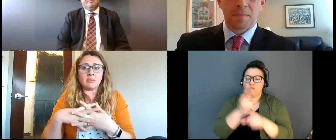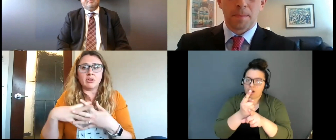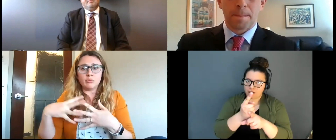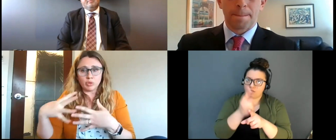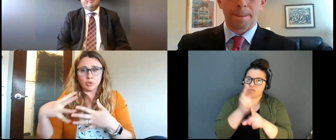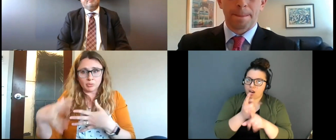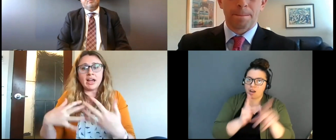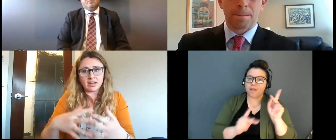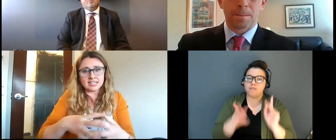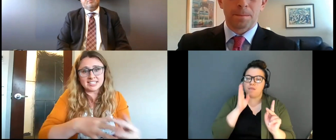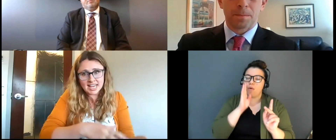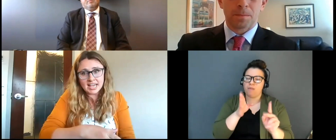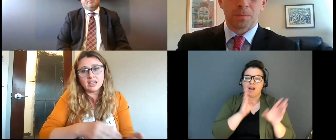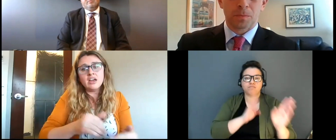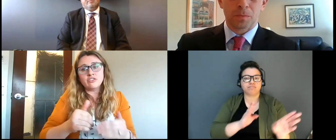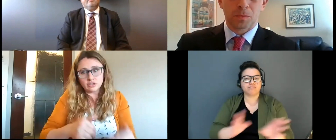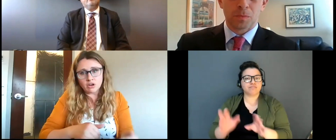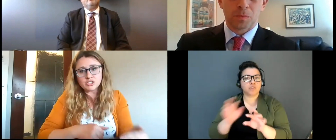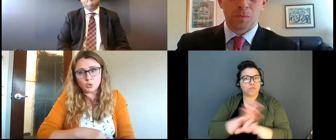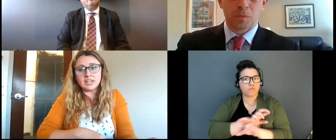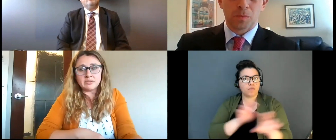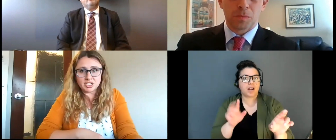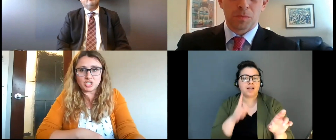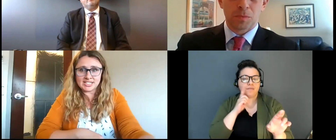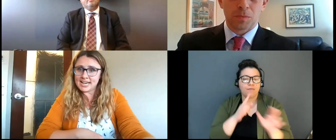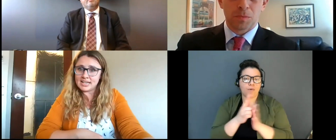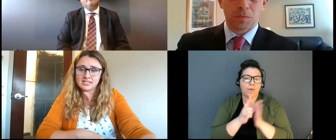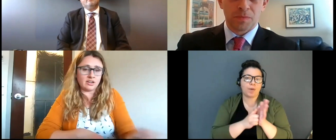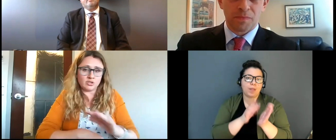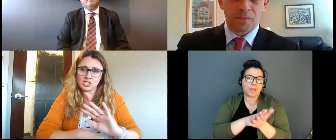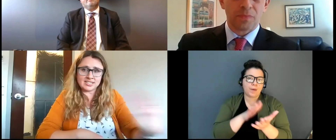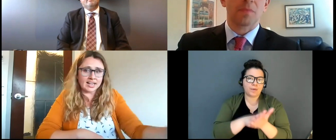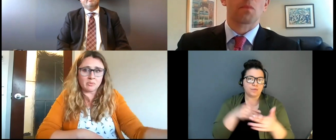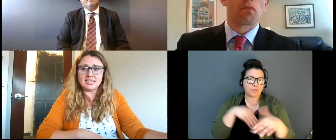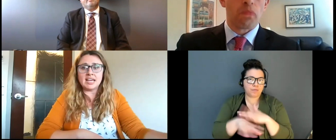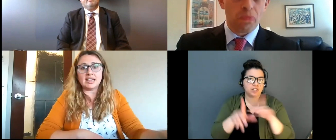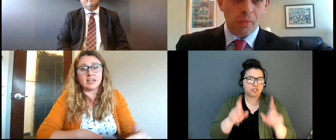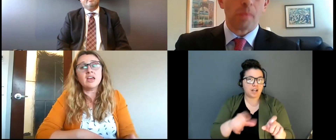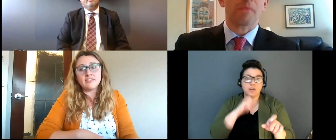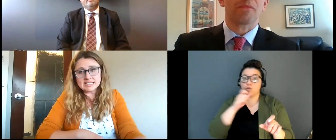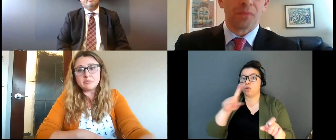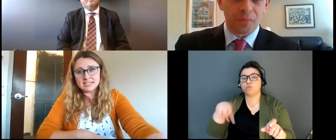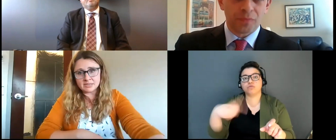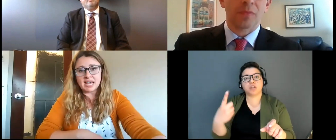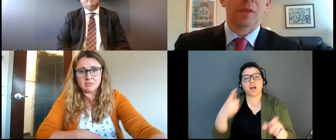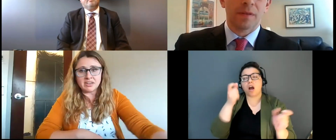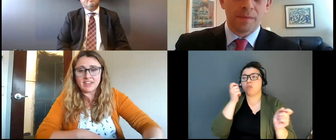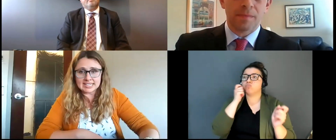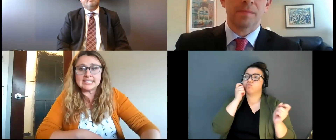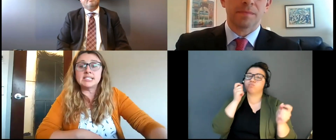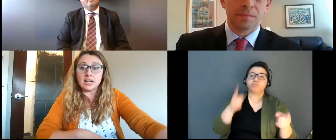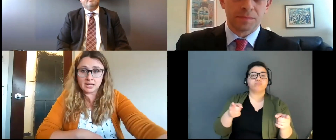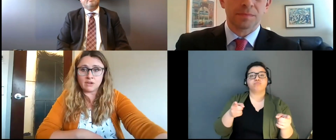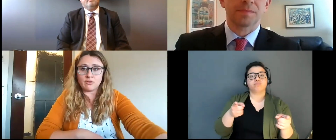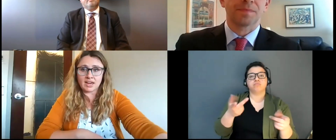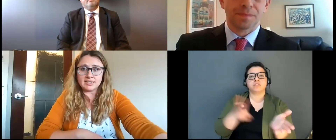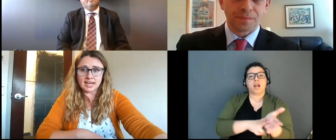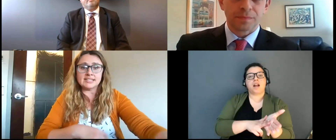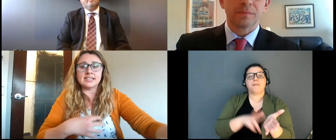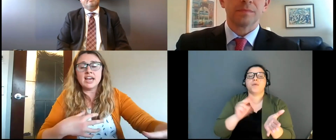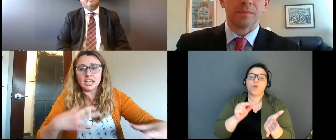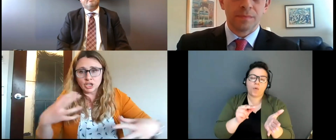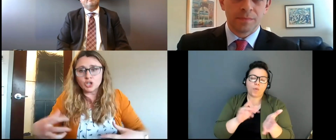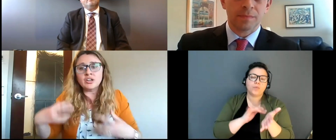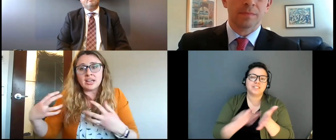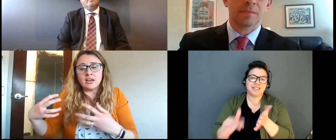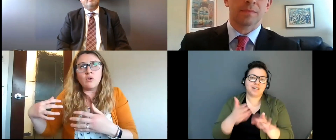spend time preparing to take the law school admissions test. They don't just sign up and take it. They spend some time in advance studying for that